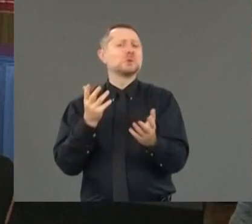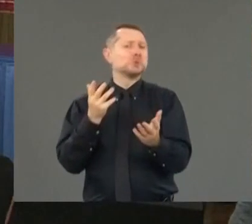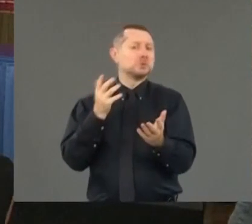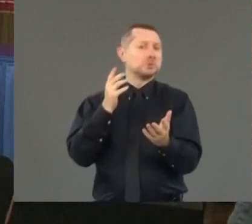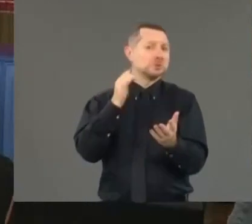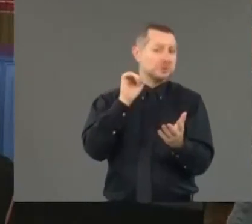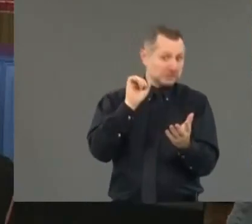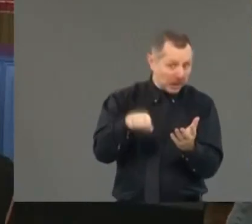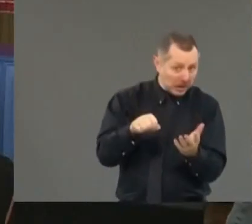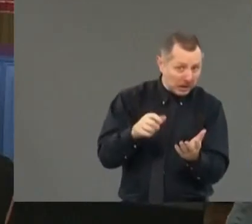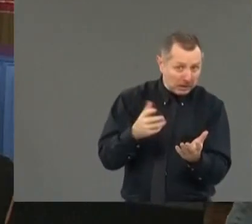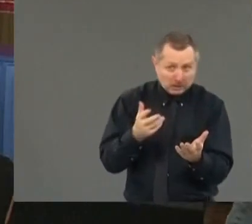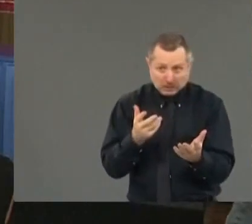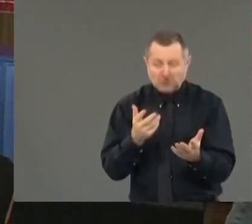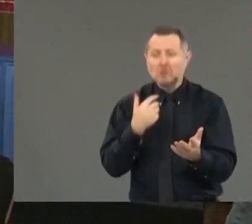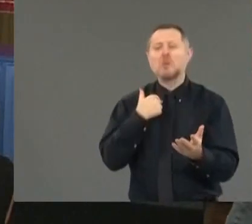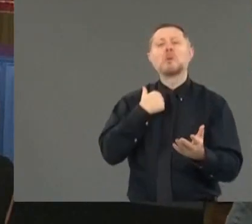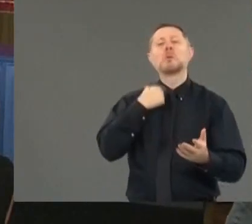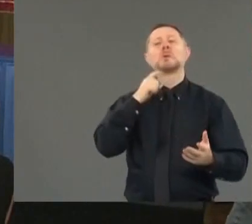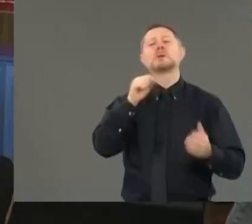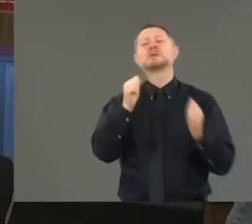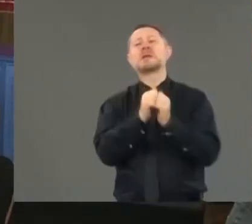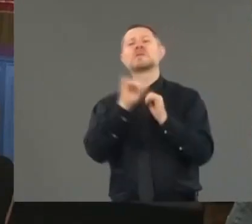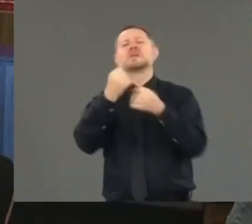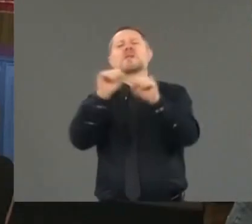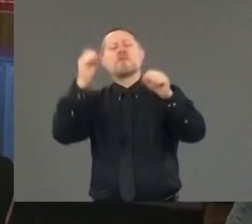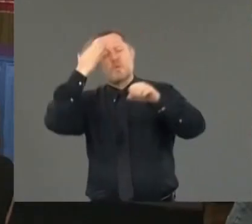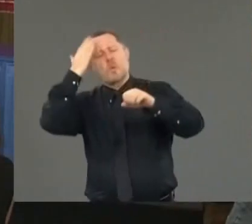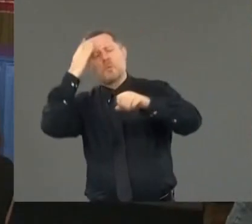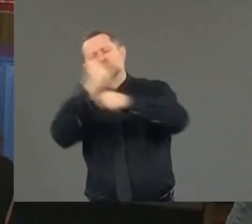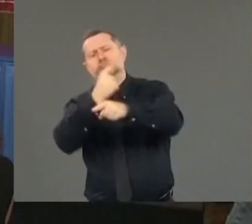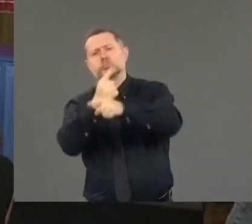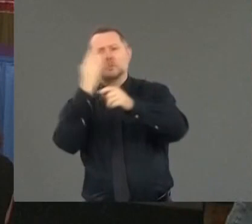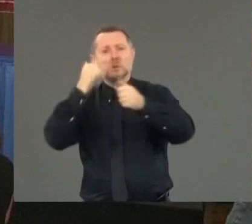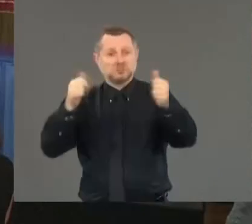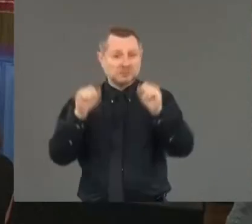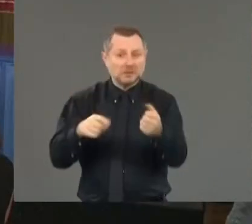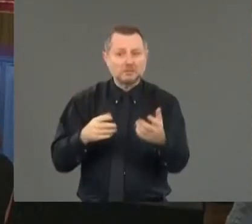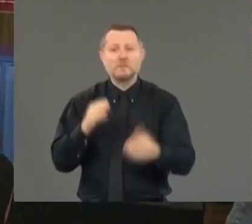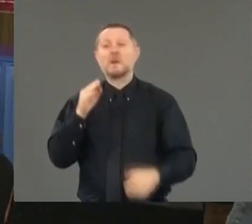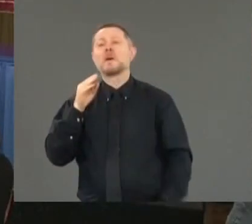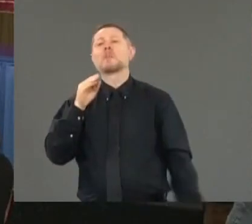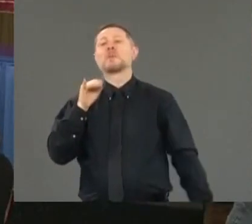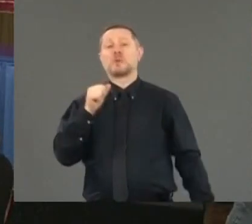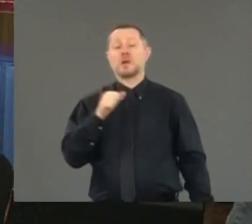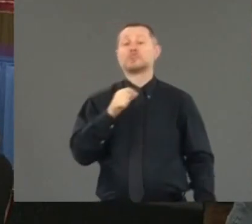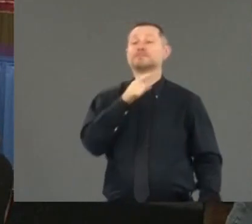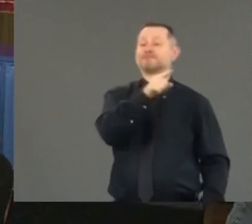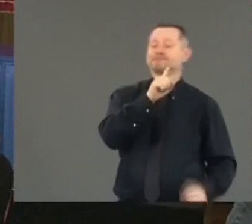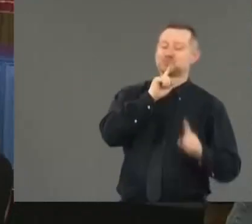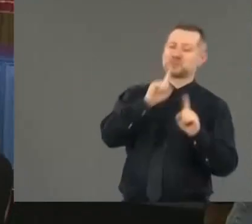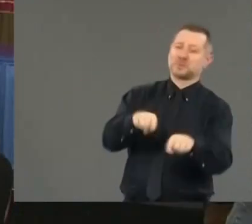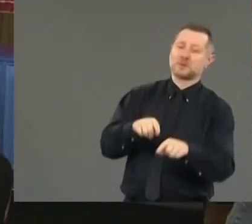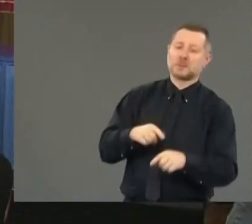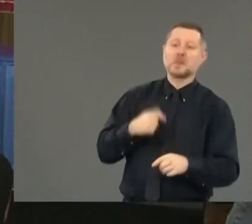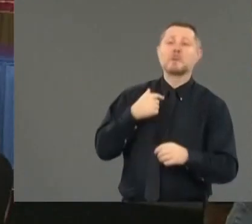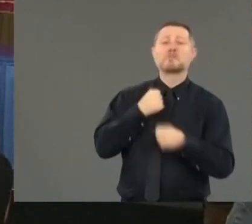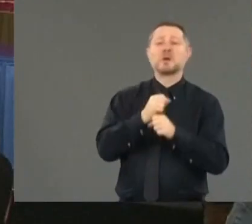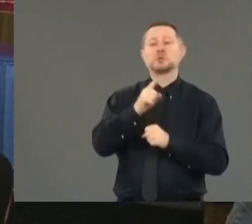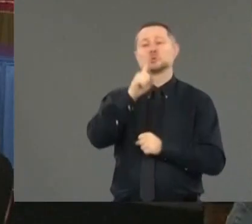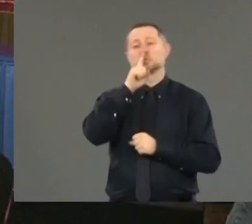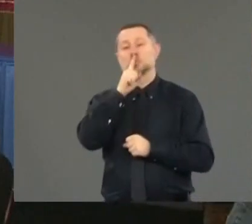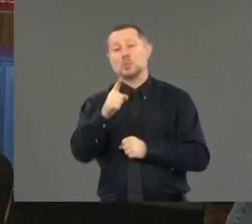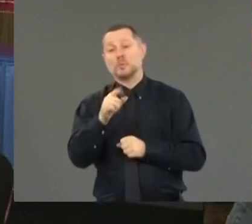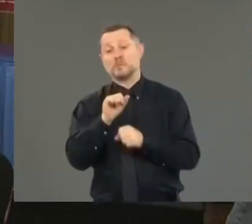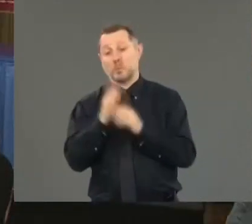office with safety in mind, of course? I mean, I'm not... What we're going to do is make sure that workers come back